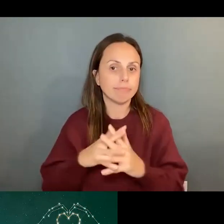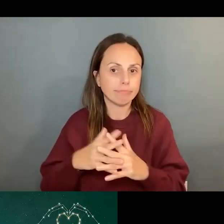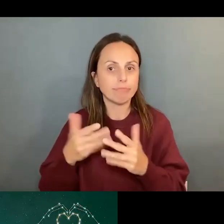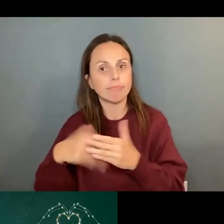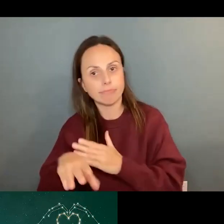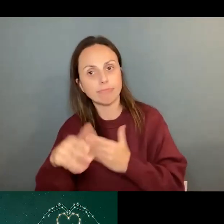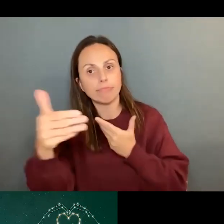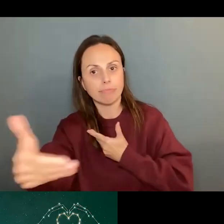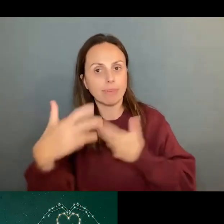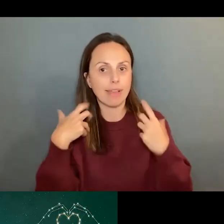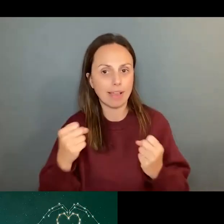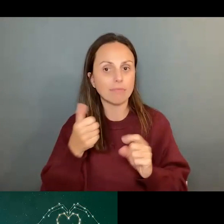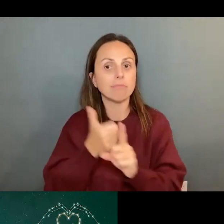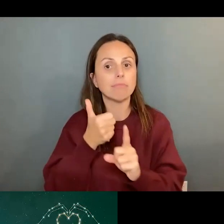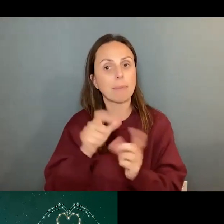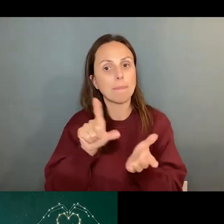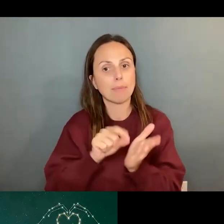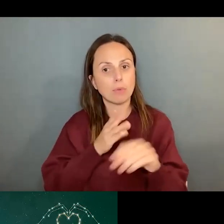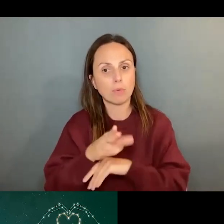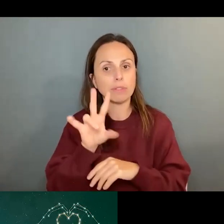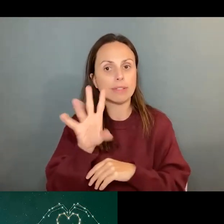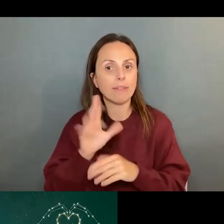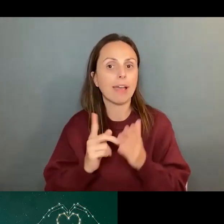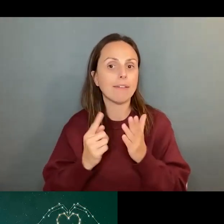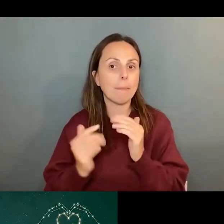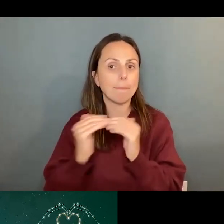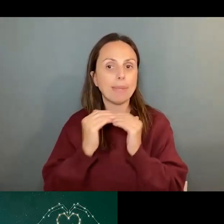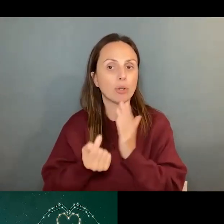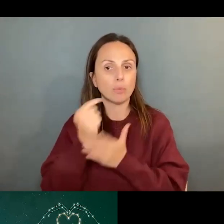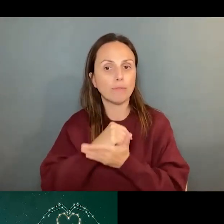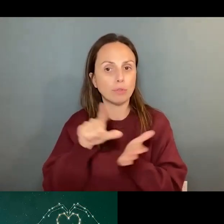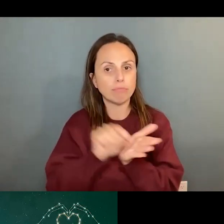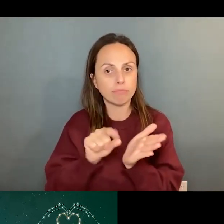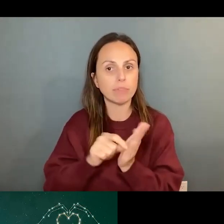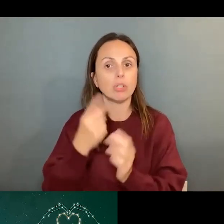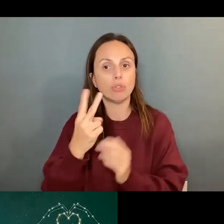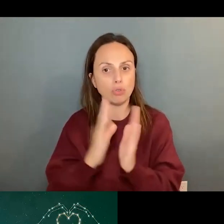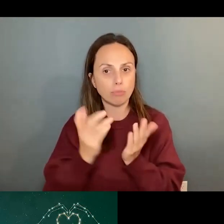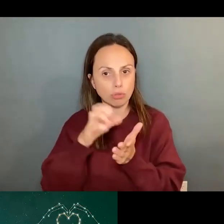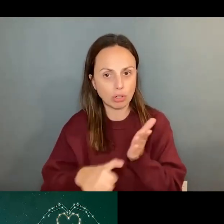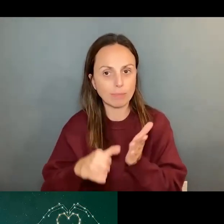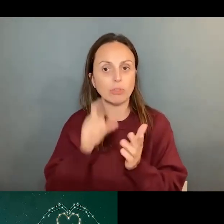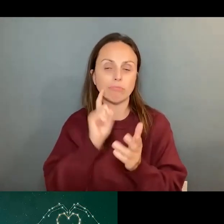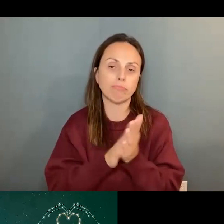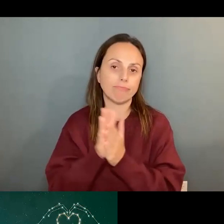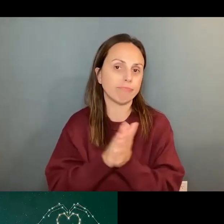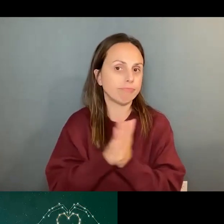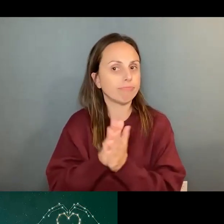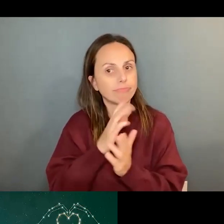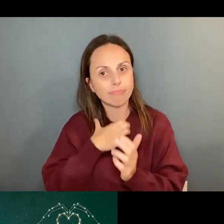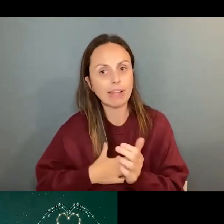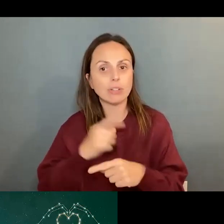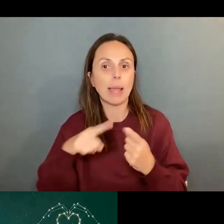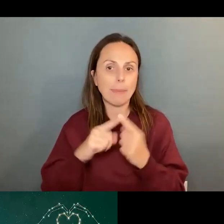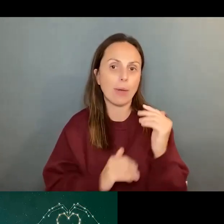health. She has published over 75 peer-reviewed publications and 2 book chapters and is passionate about the equitable